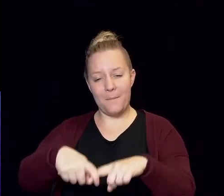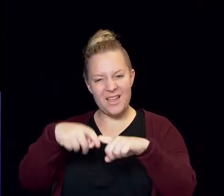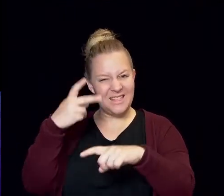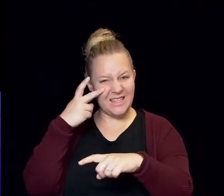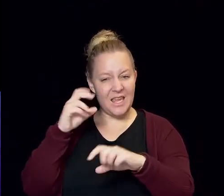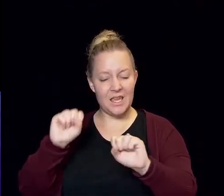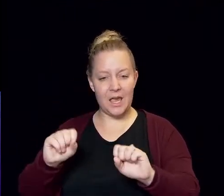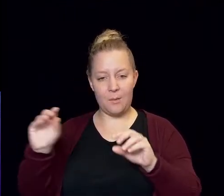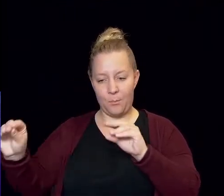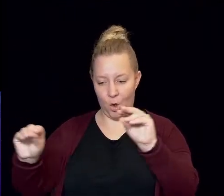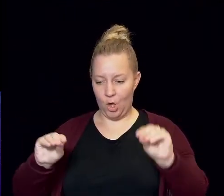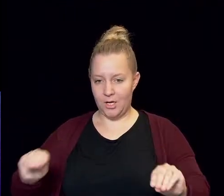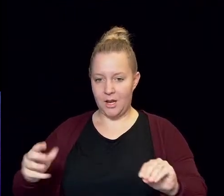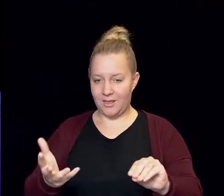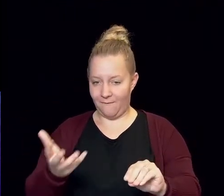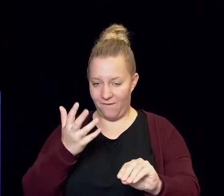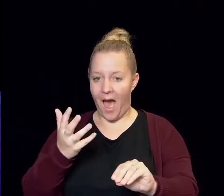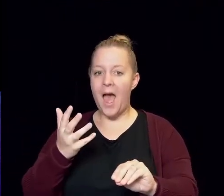these 5